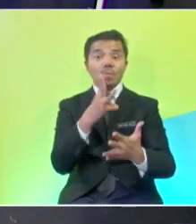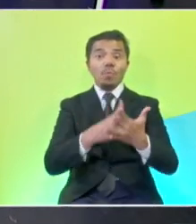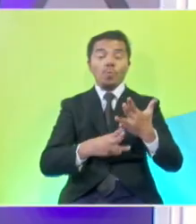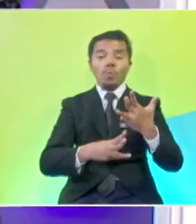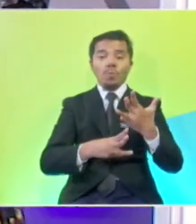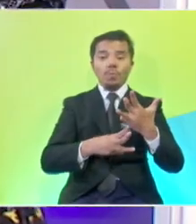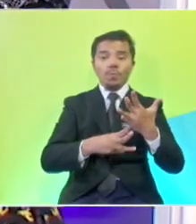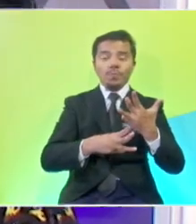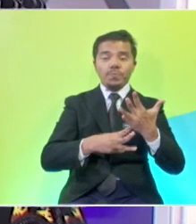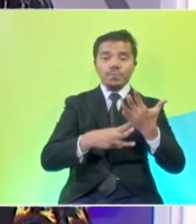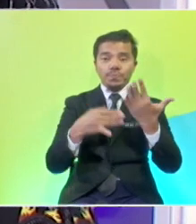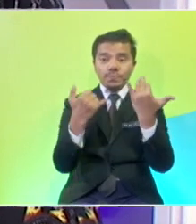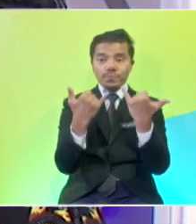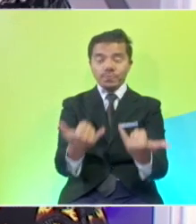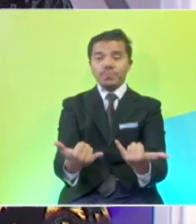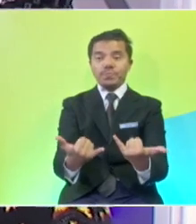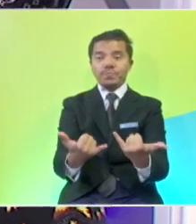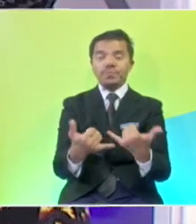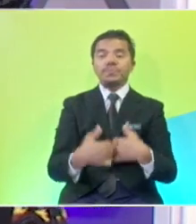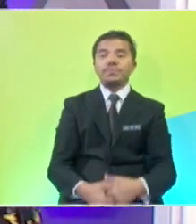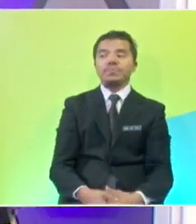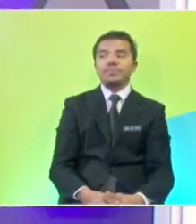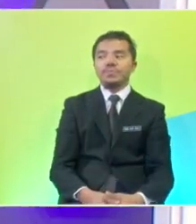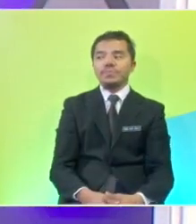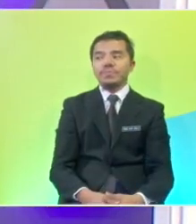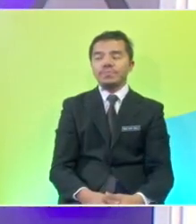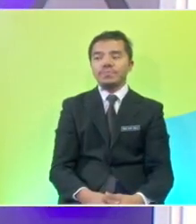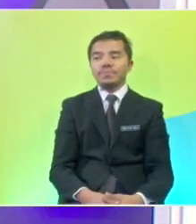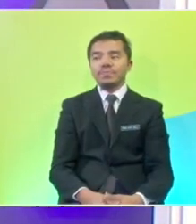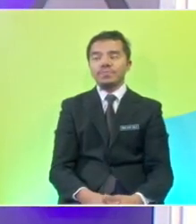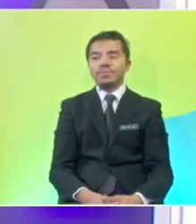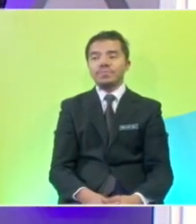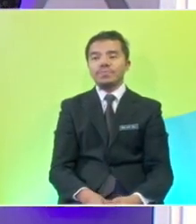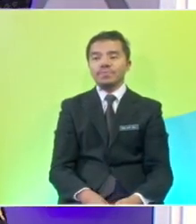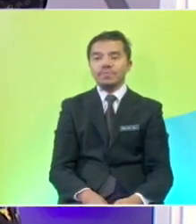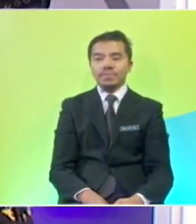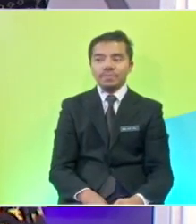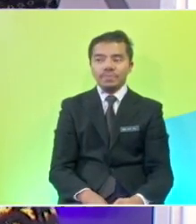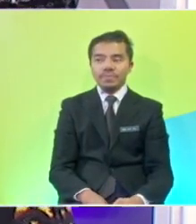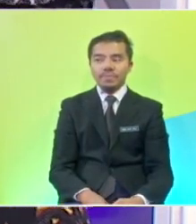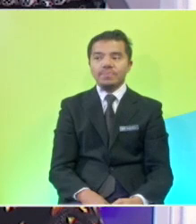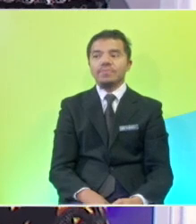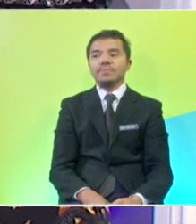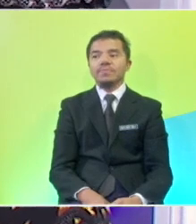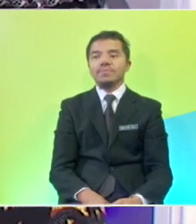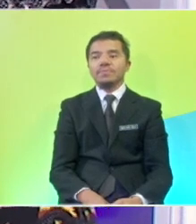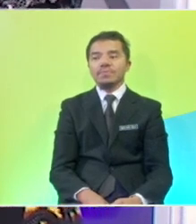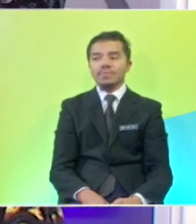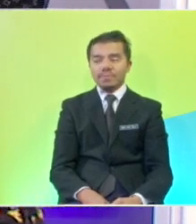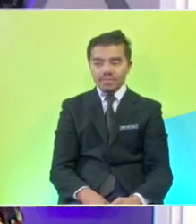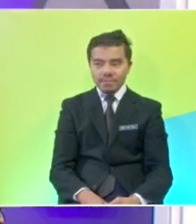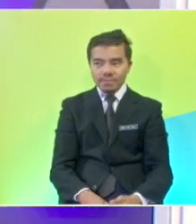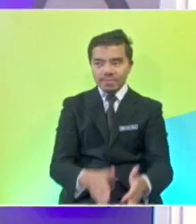this we are going to learn about what is the function of peripheral nervous system. Peripheral nervous Yes.